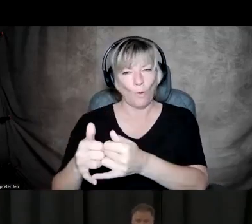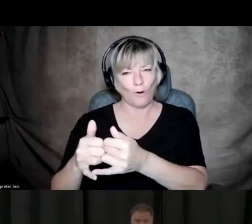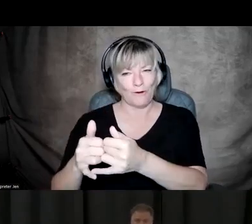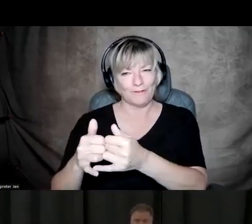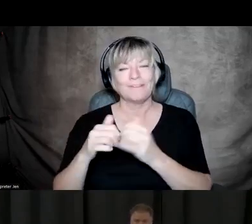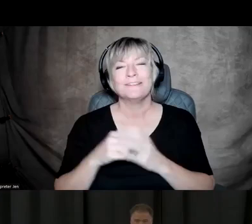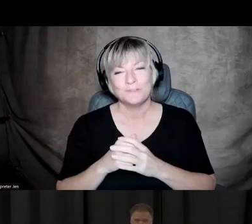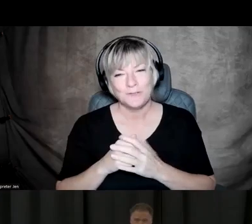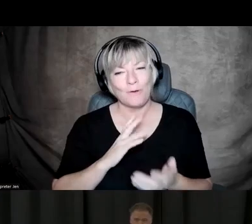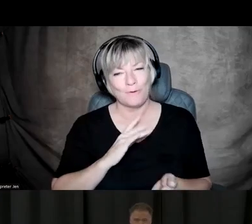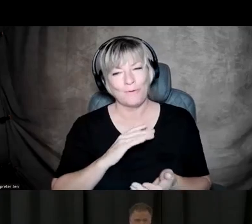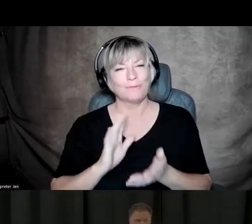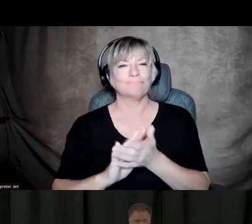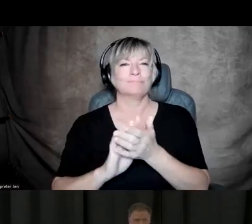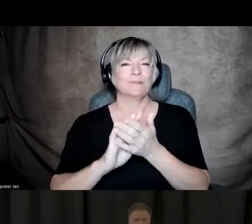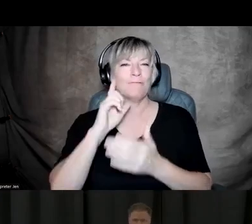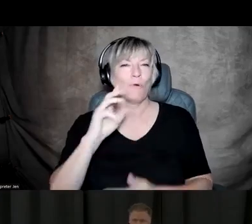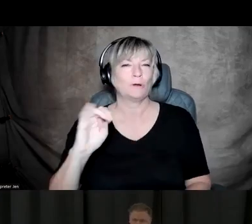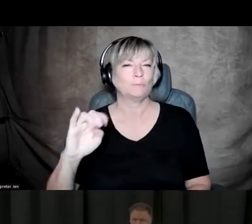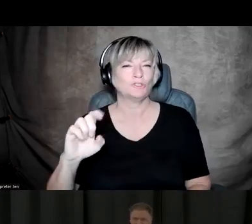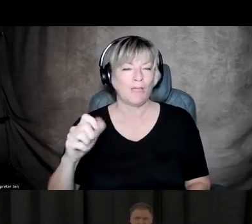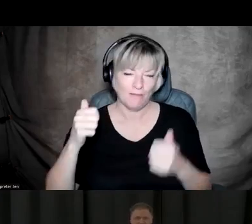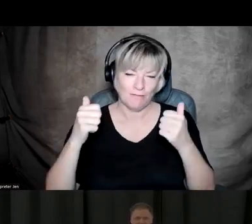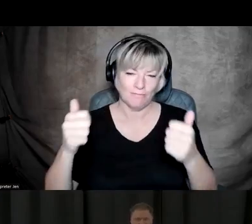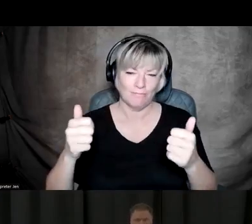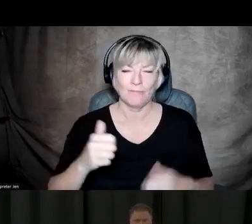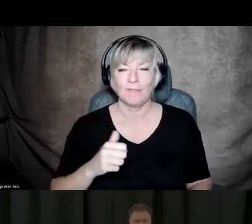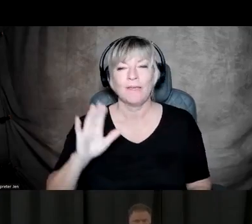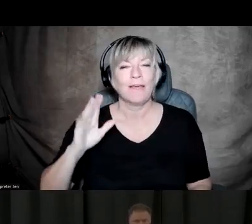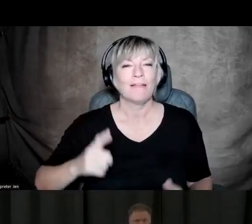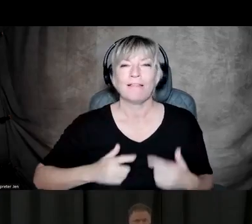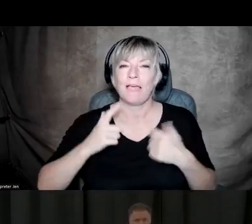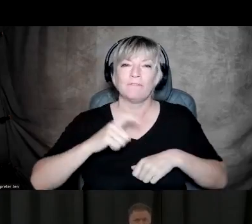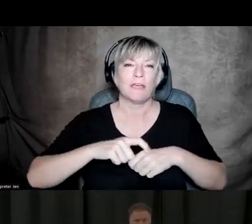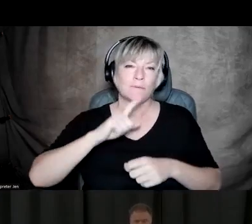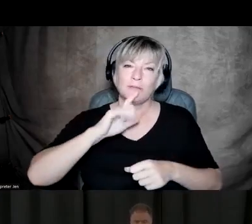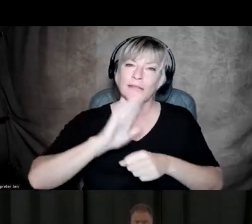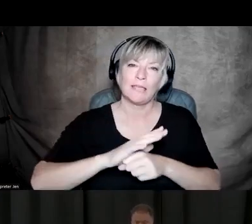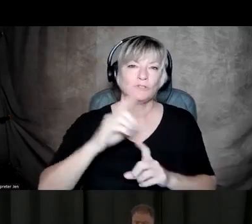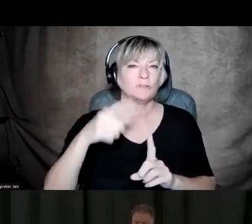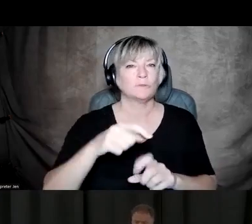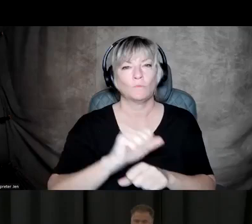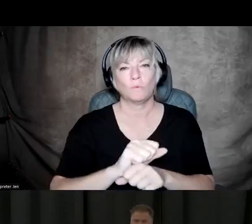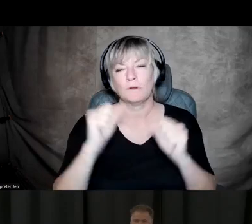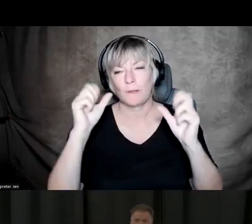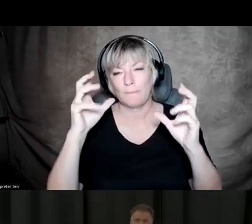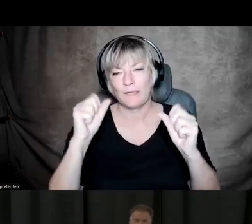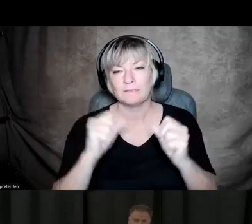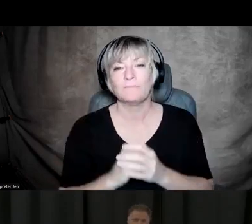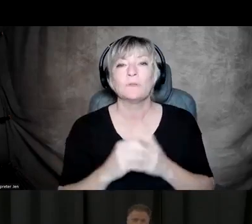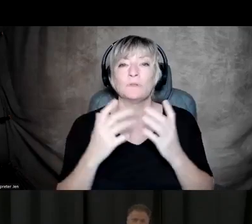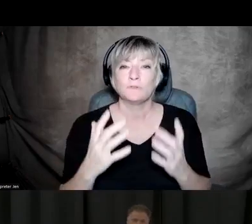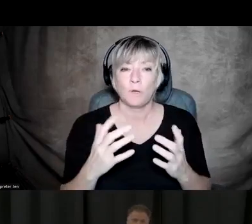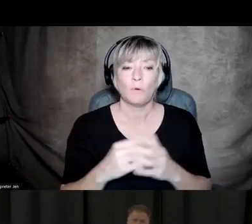from Michelle. Man, her lifetime dedication to this work is incredible. So with that